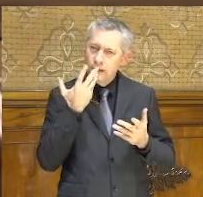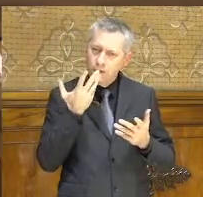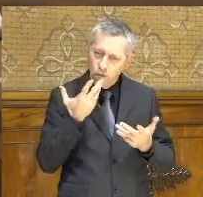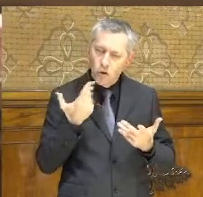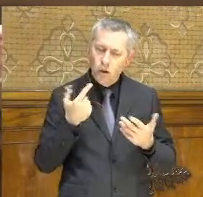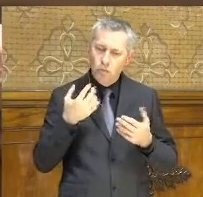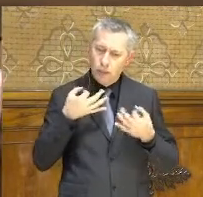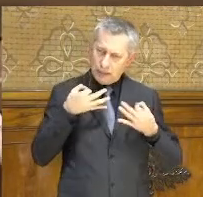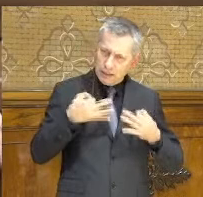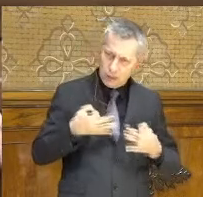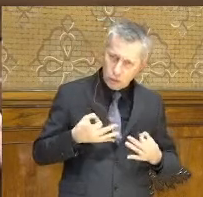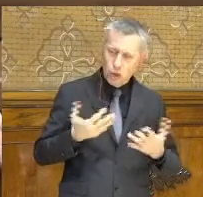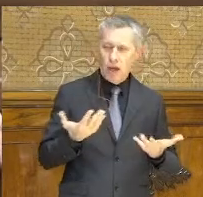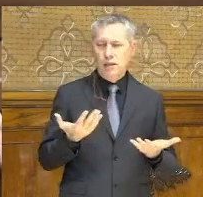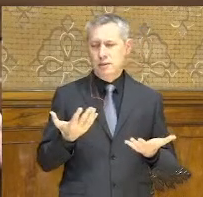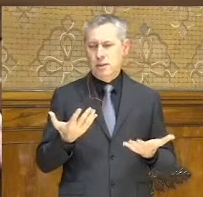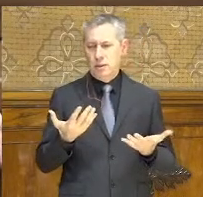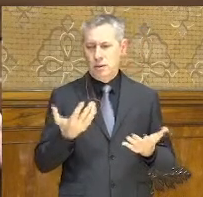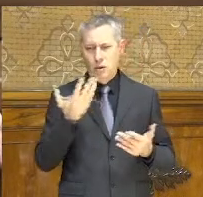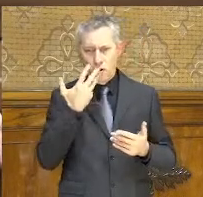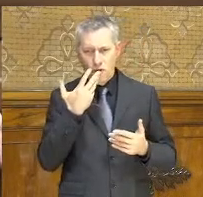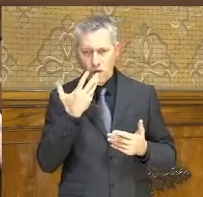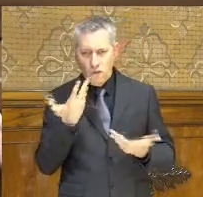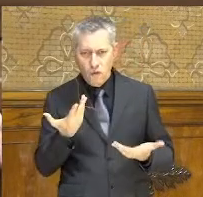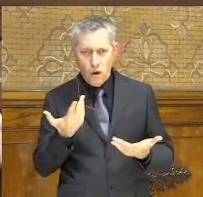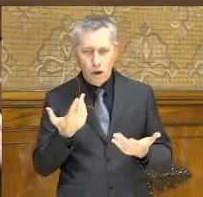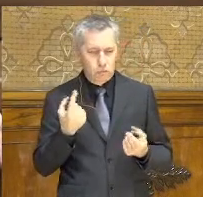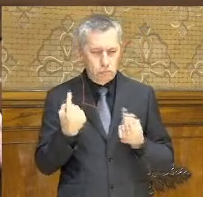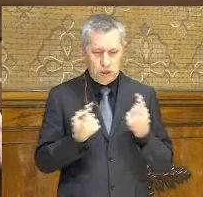a secured situation,